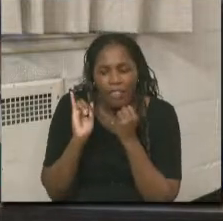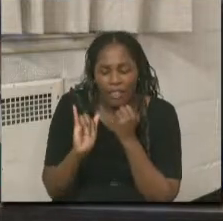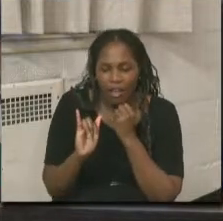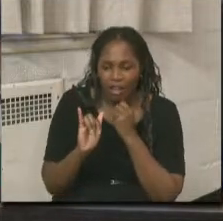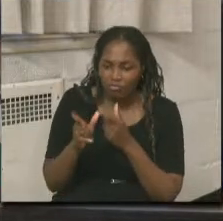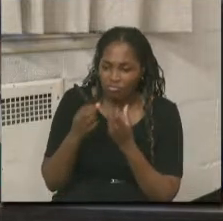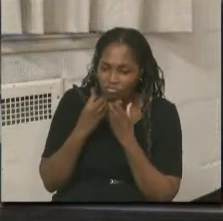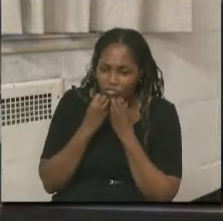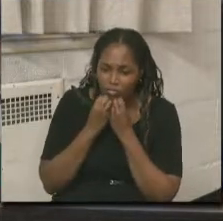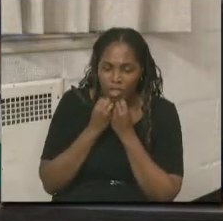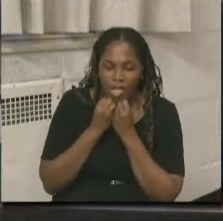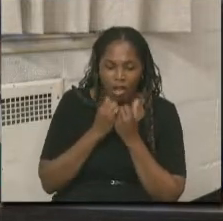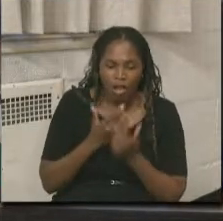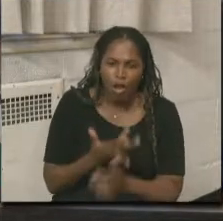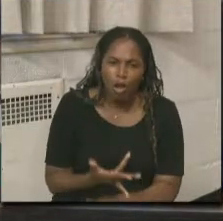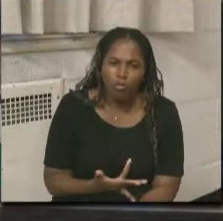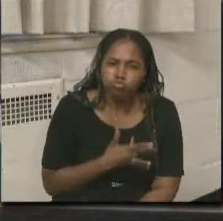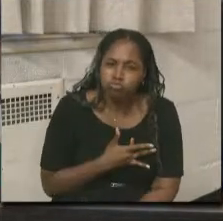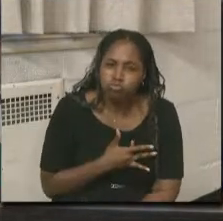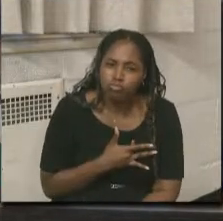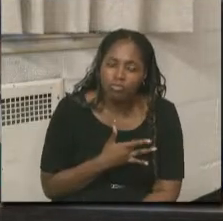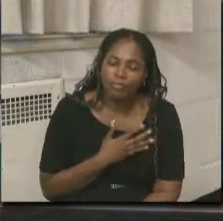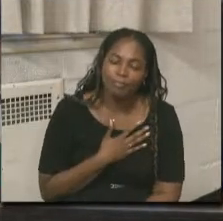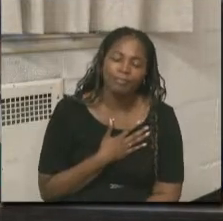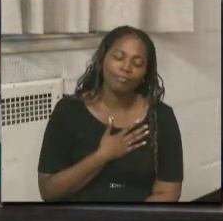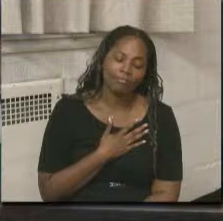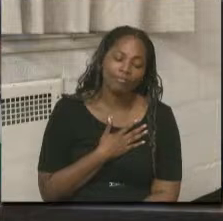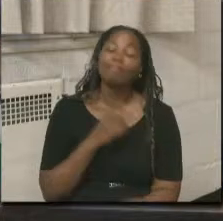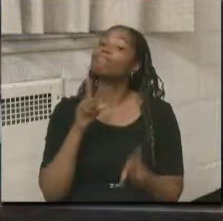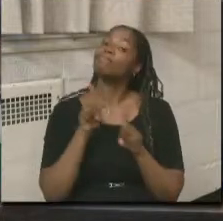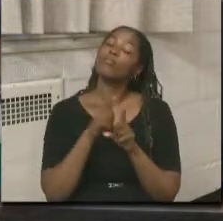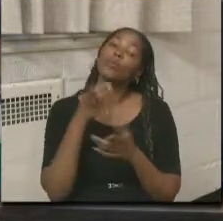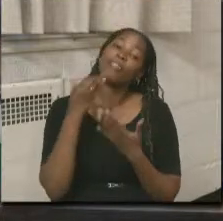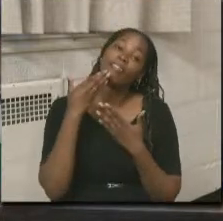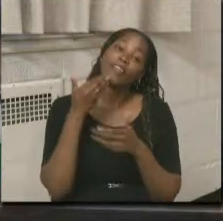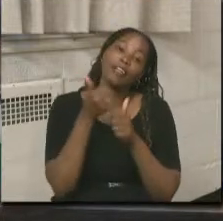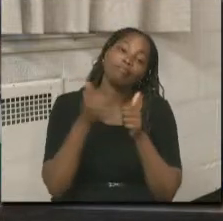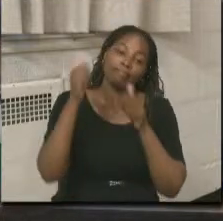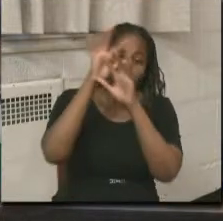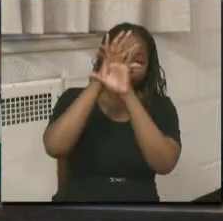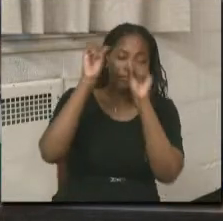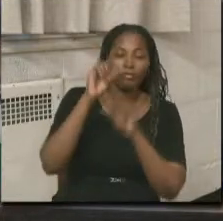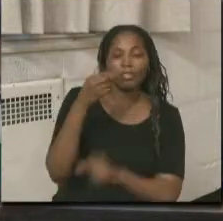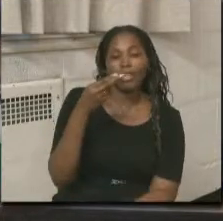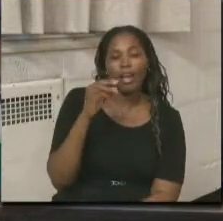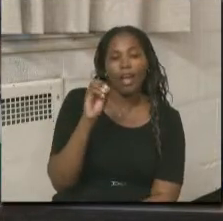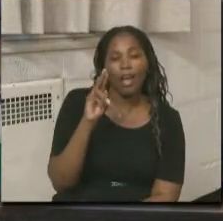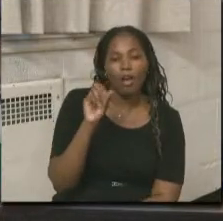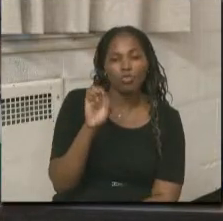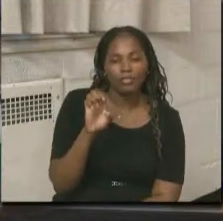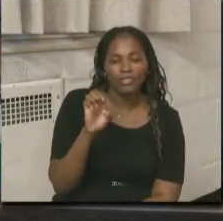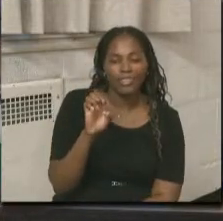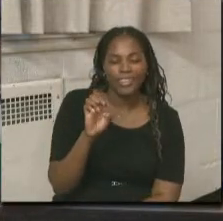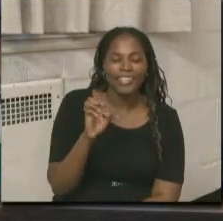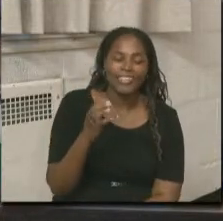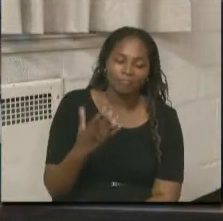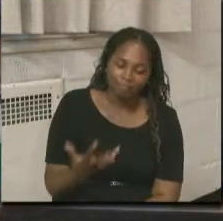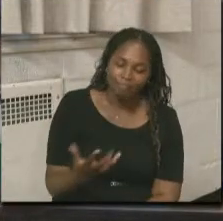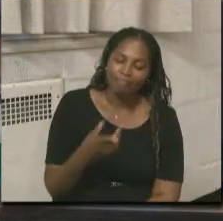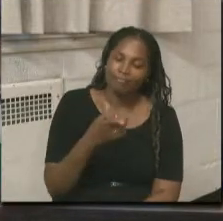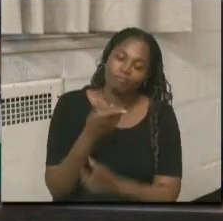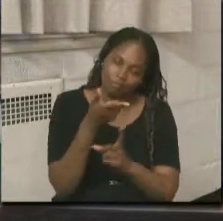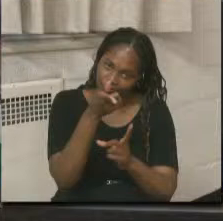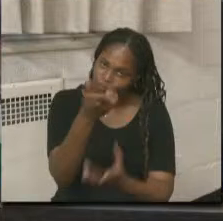you think. Yeah. I also want to thank Superintendent House. You know most of the reasons why I'm thankful,